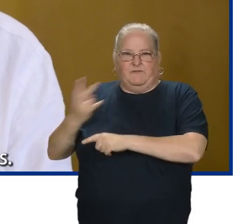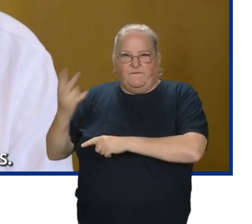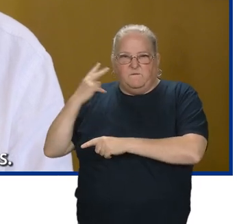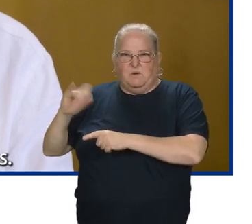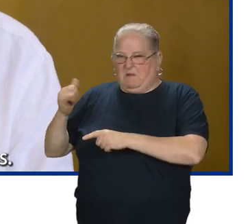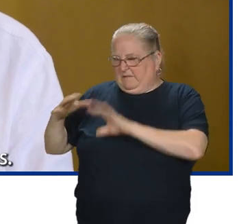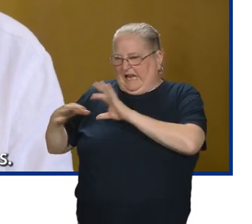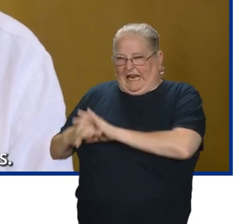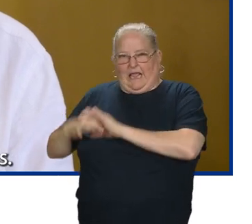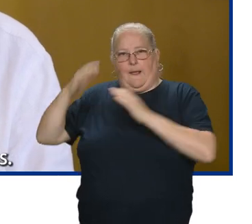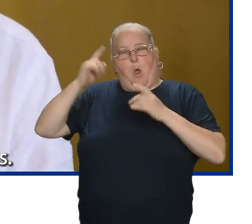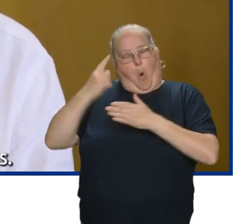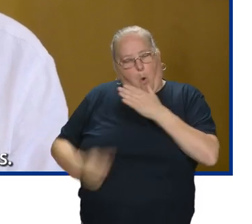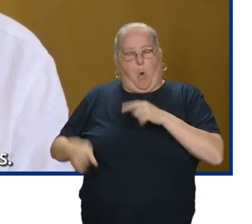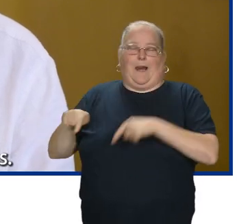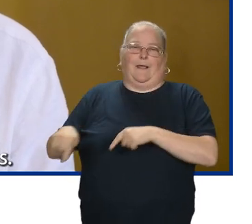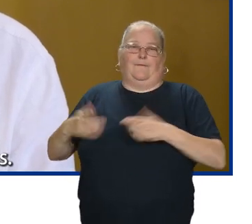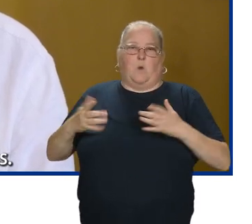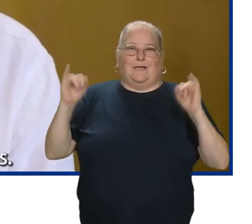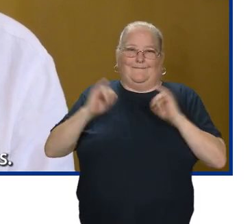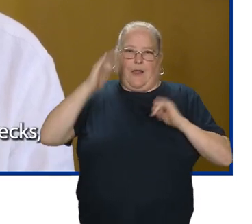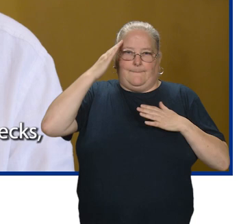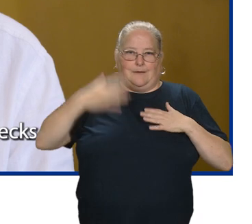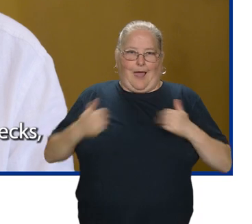who have had a serious mental illness.